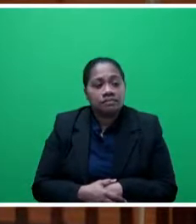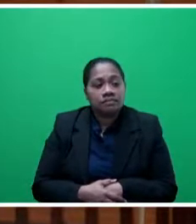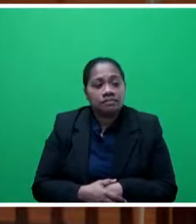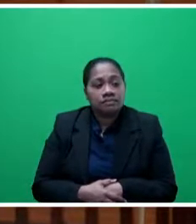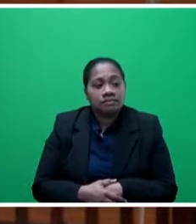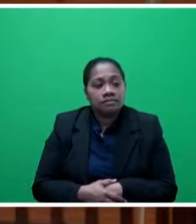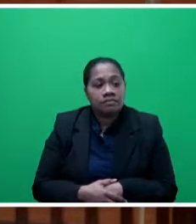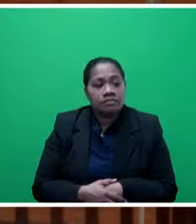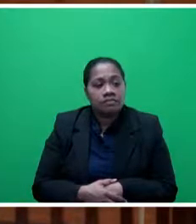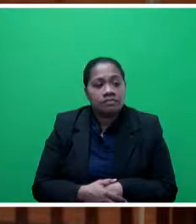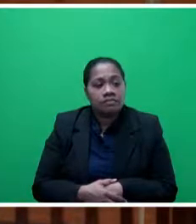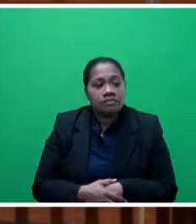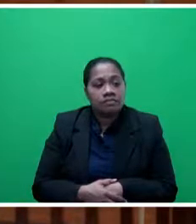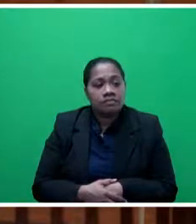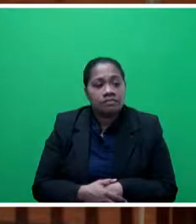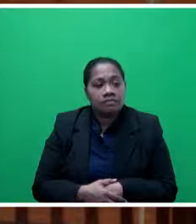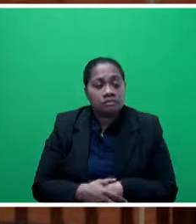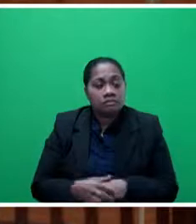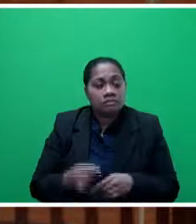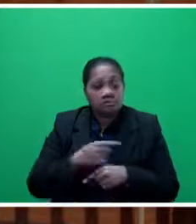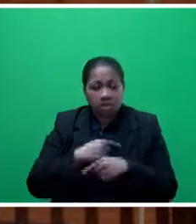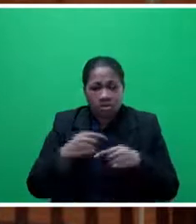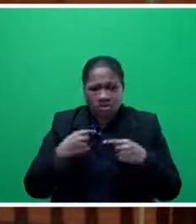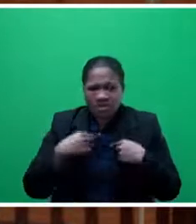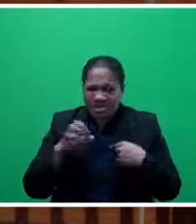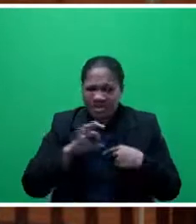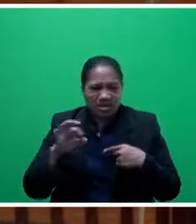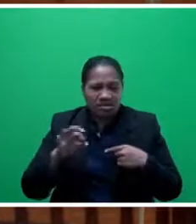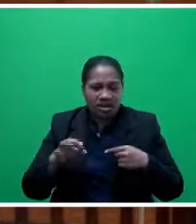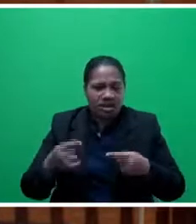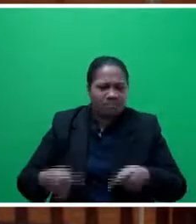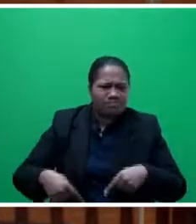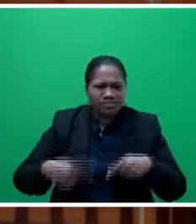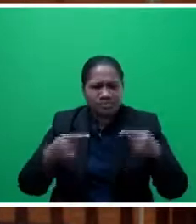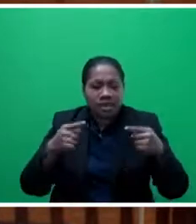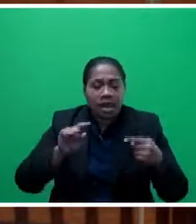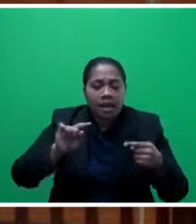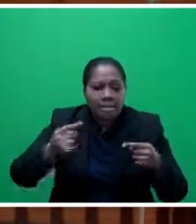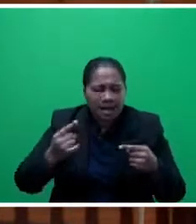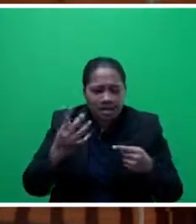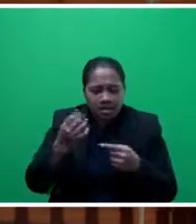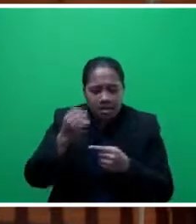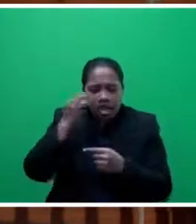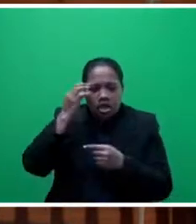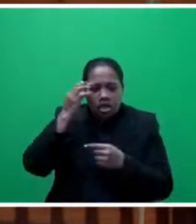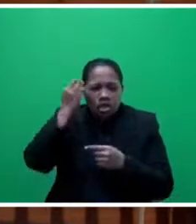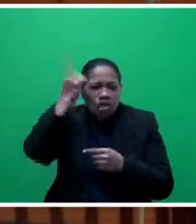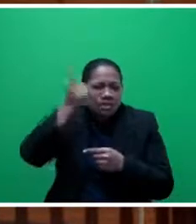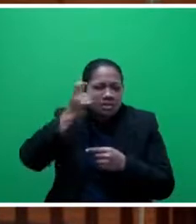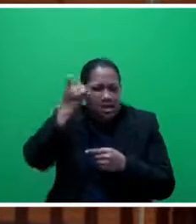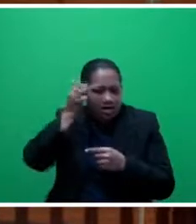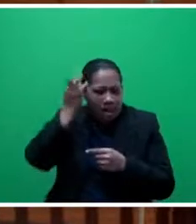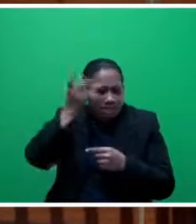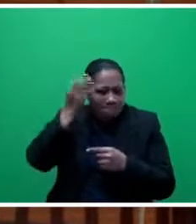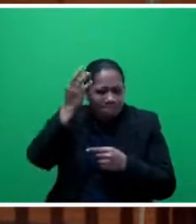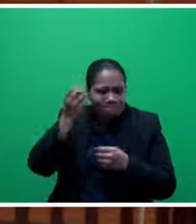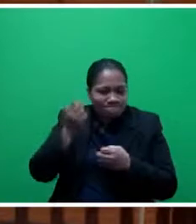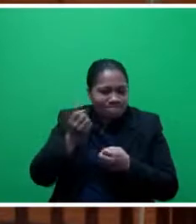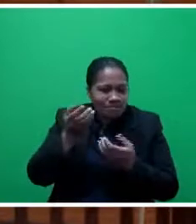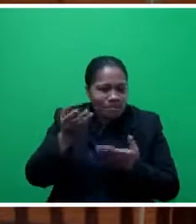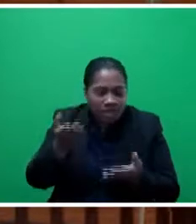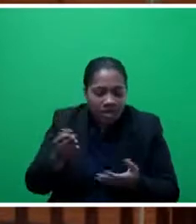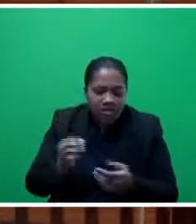any objection to that, but we raise concerns in our duty to make the government